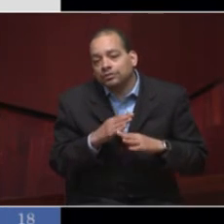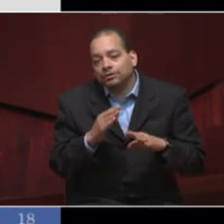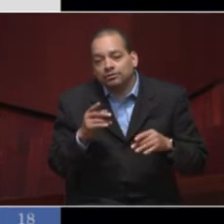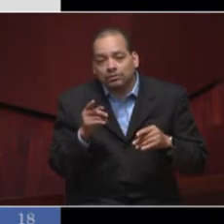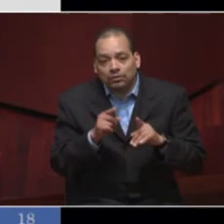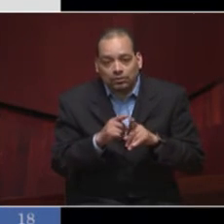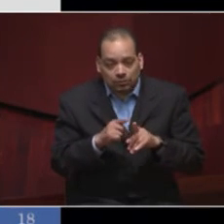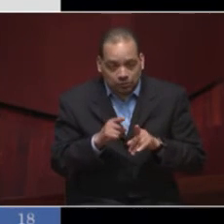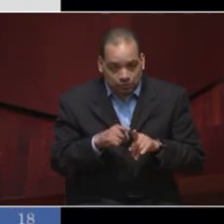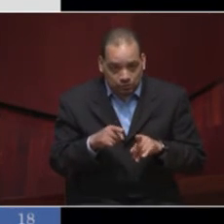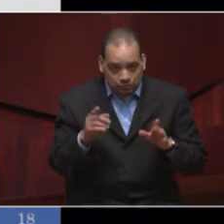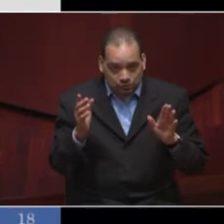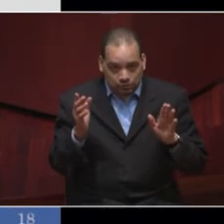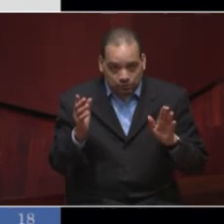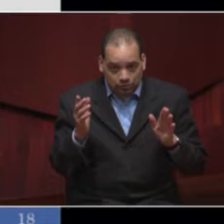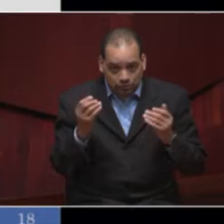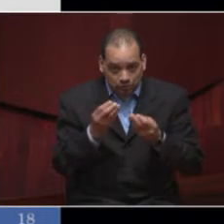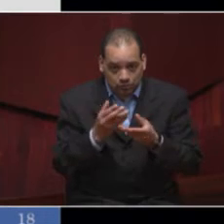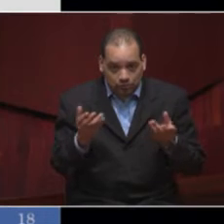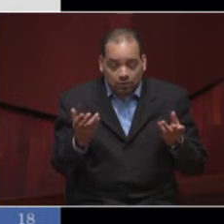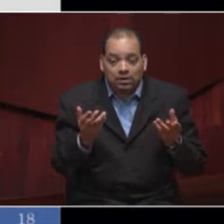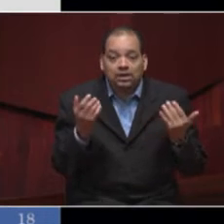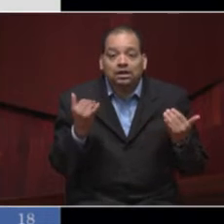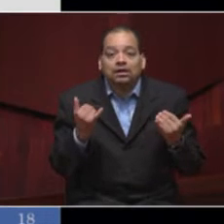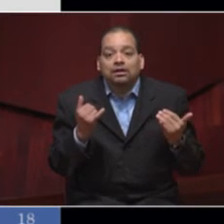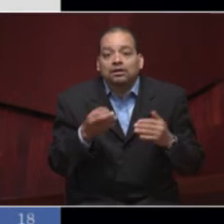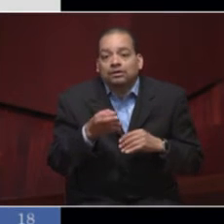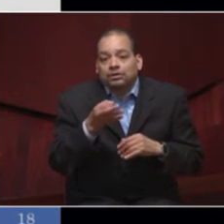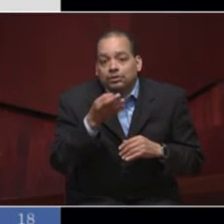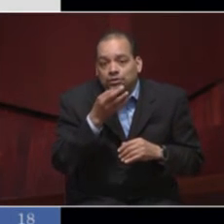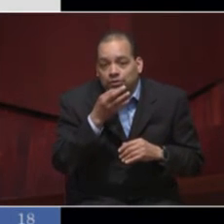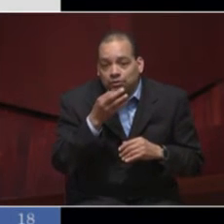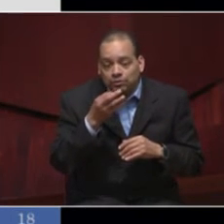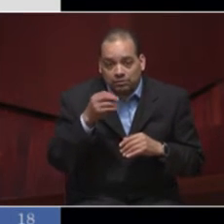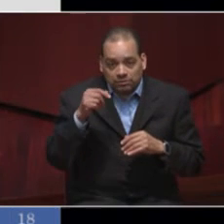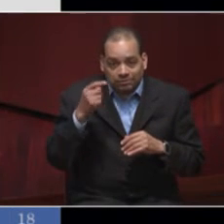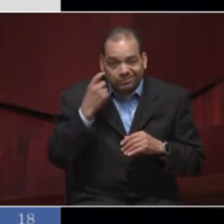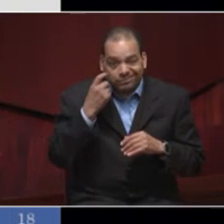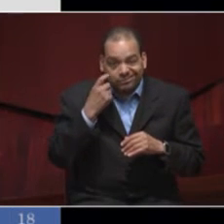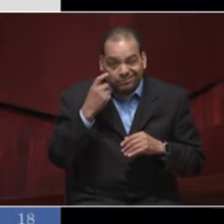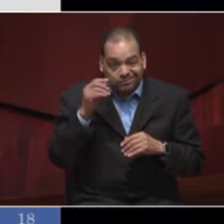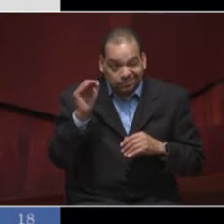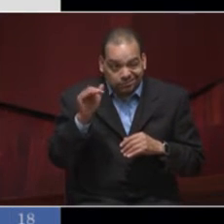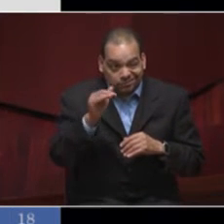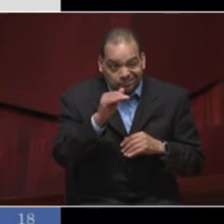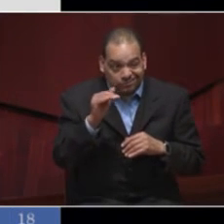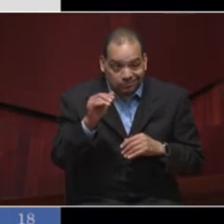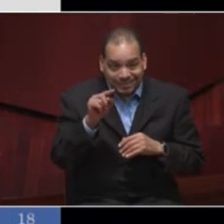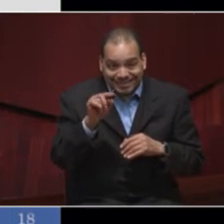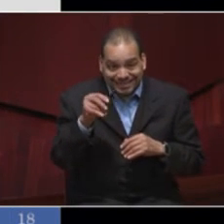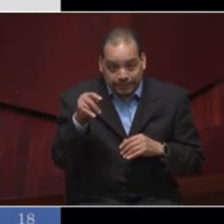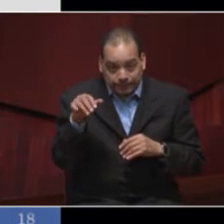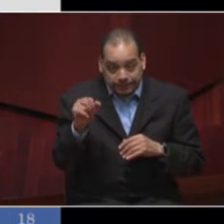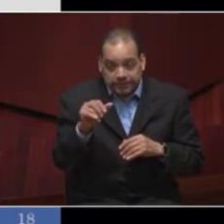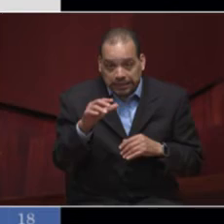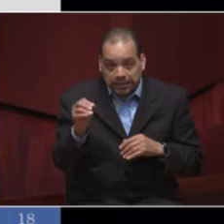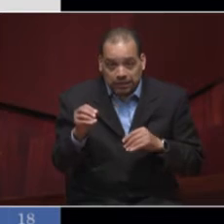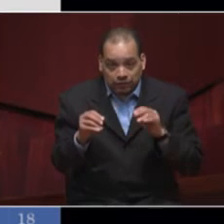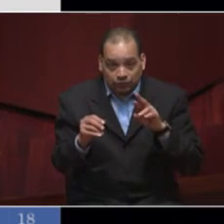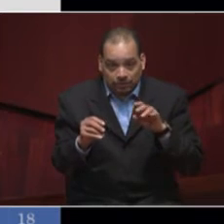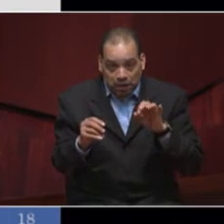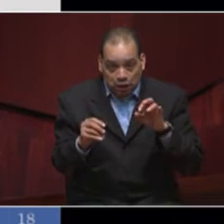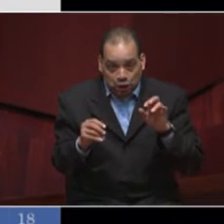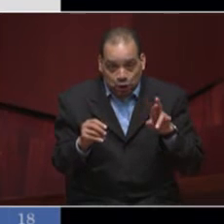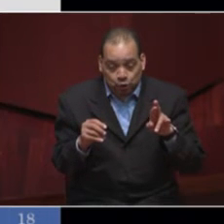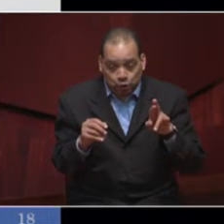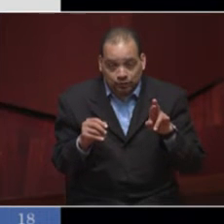say that we are just on the verge of emailing these tips and reminders, as I've just gone over them, to you, the agency